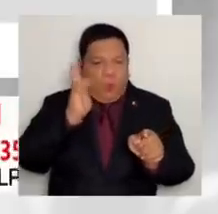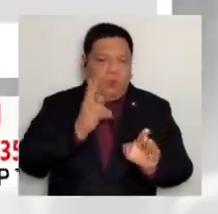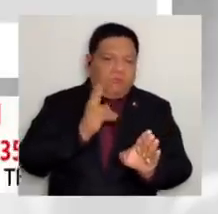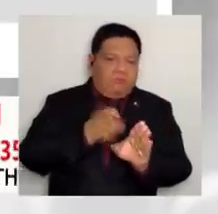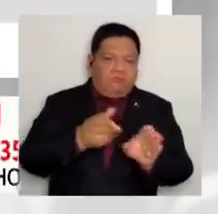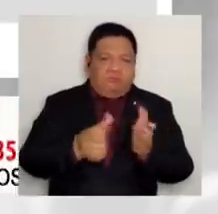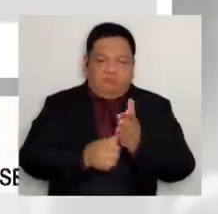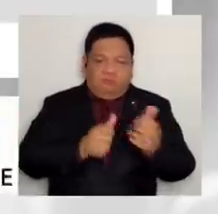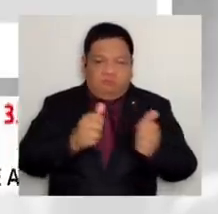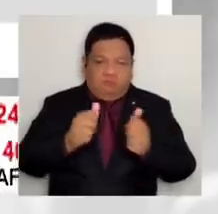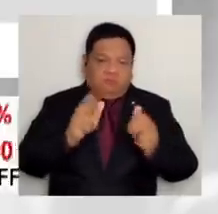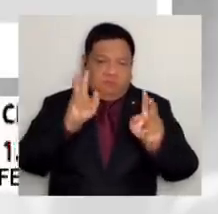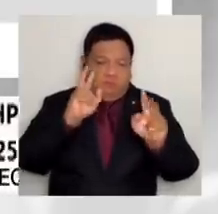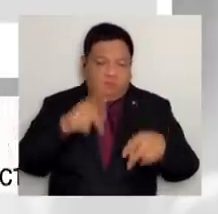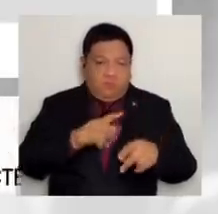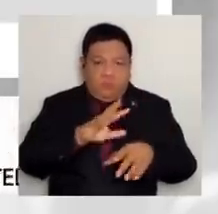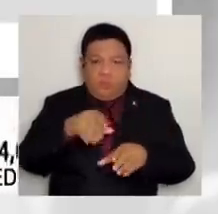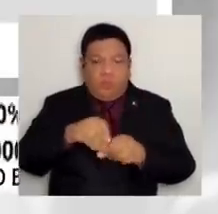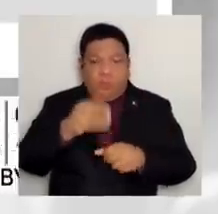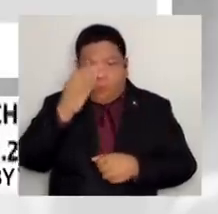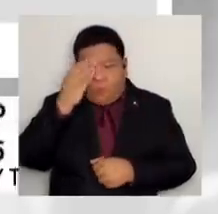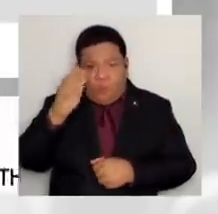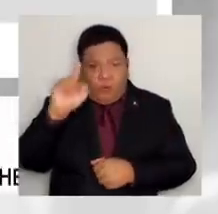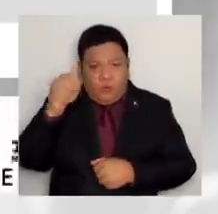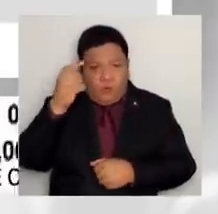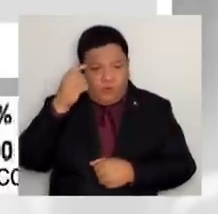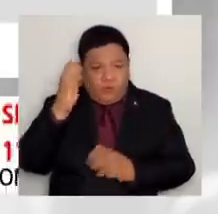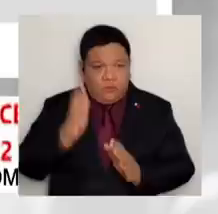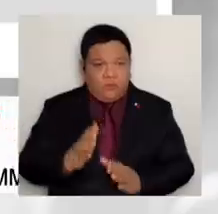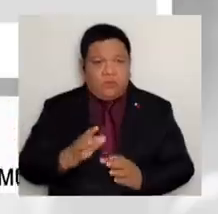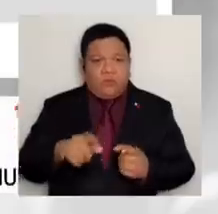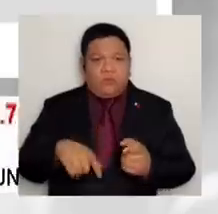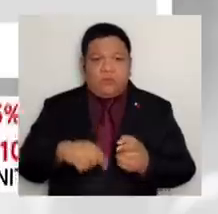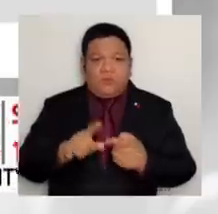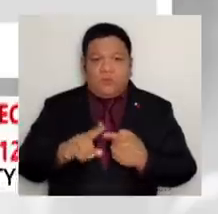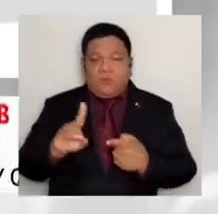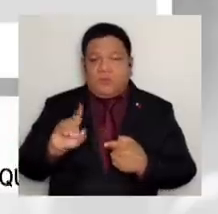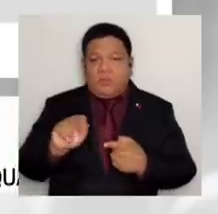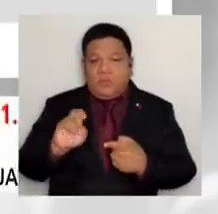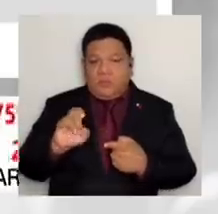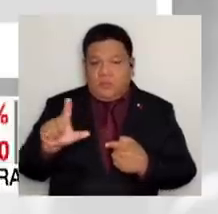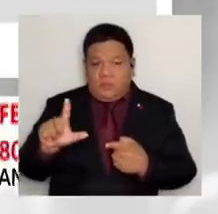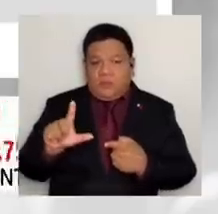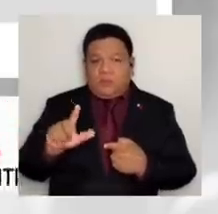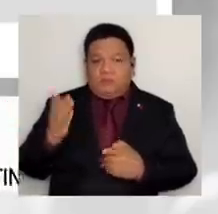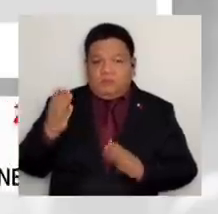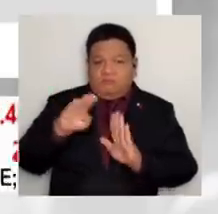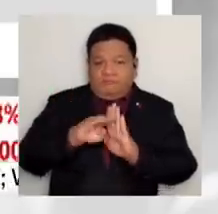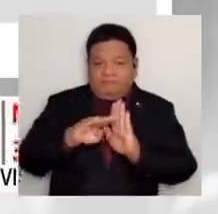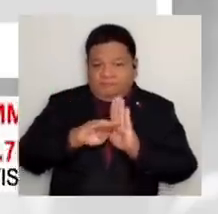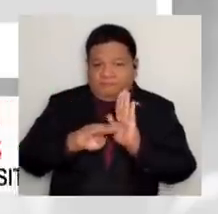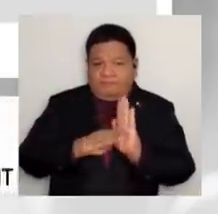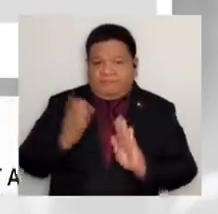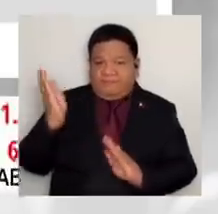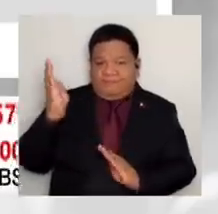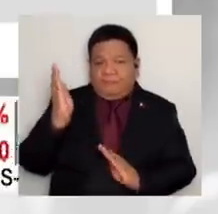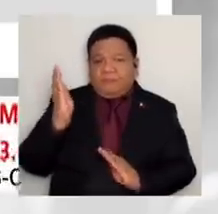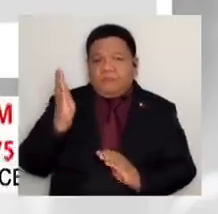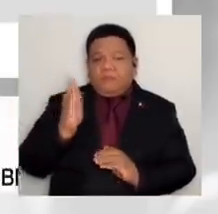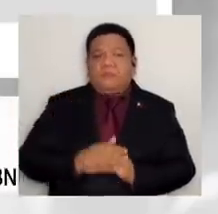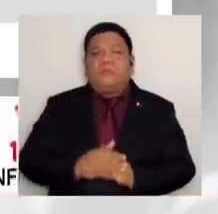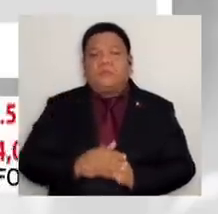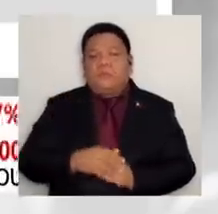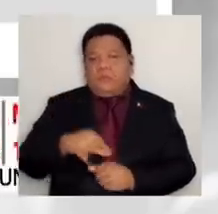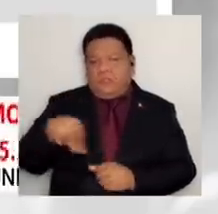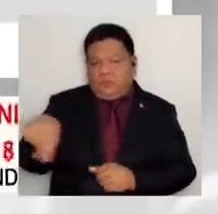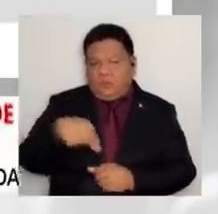Among them are Bulacan Governor Daniel Fernando, Nueva Ecija Governor Aurelio Umali, Quirino Governor